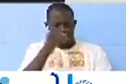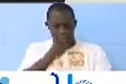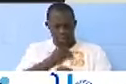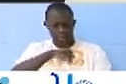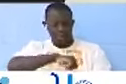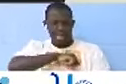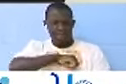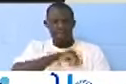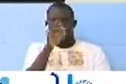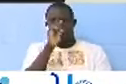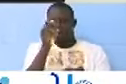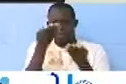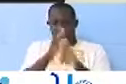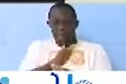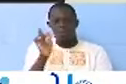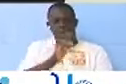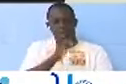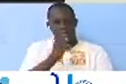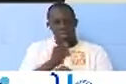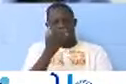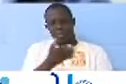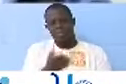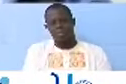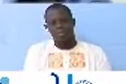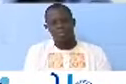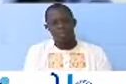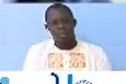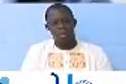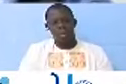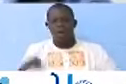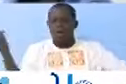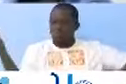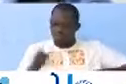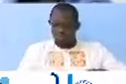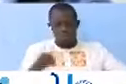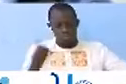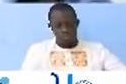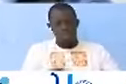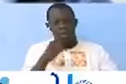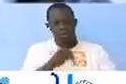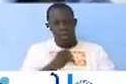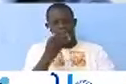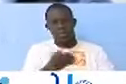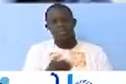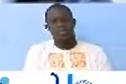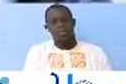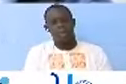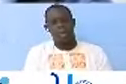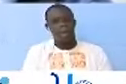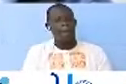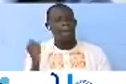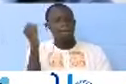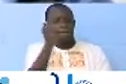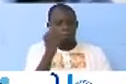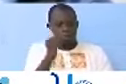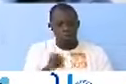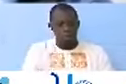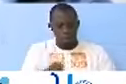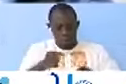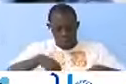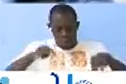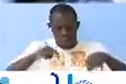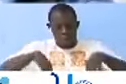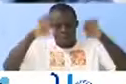nyoy wiira la da munema la da de saaya sababori. Ibarwa the beating was jamoro because at the